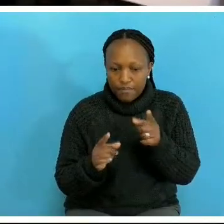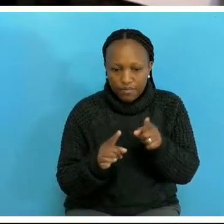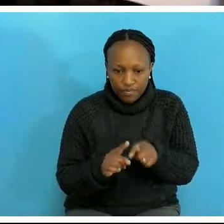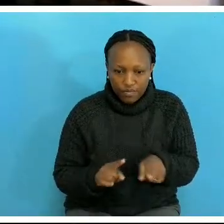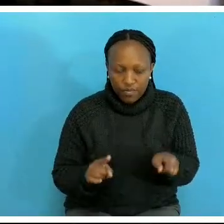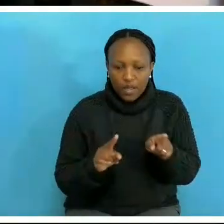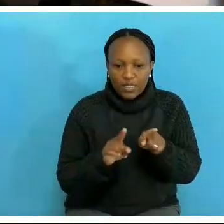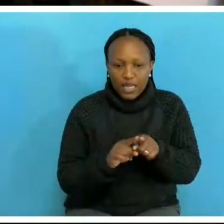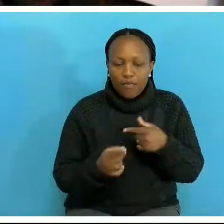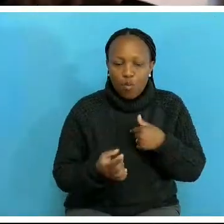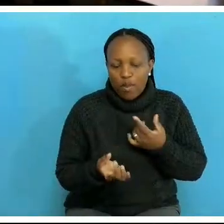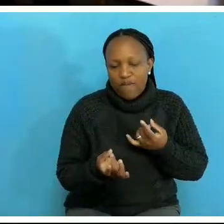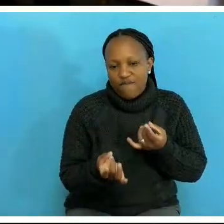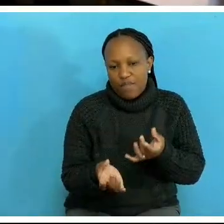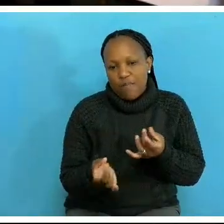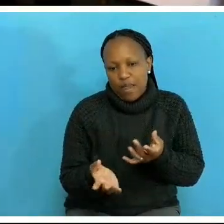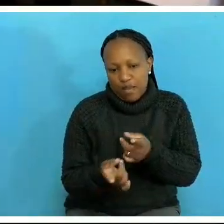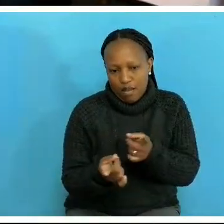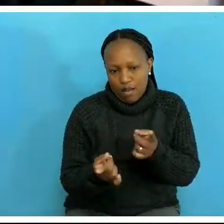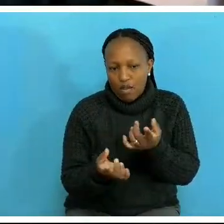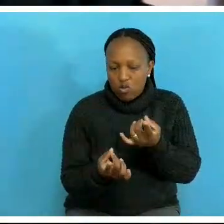get a feedback from us. Thank you.